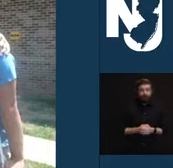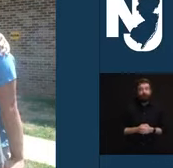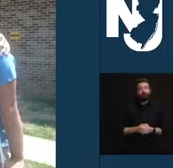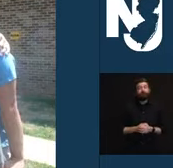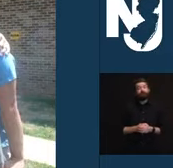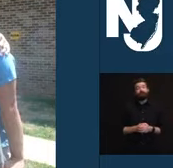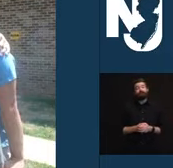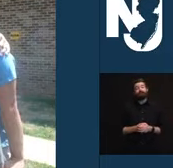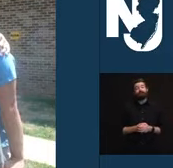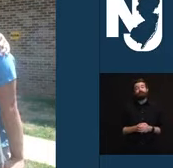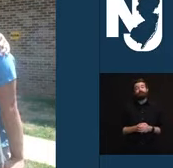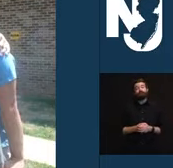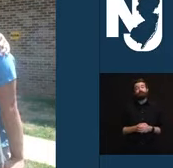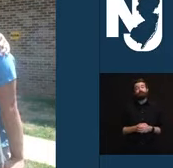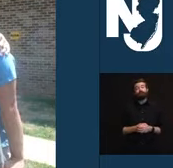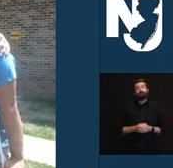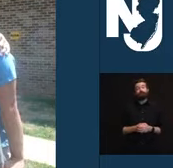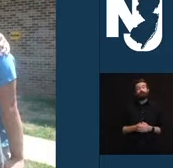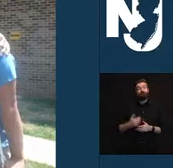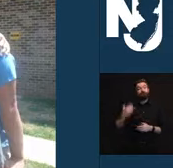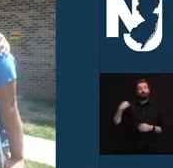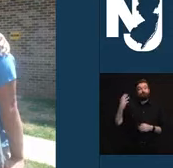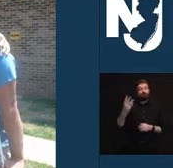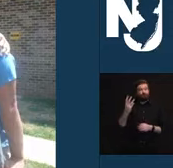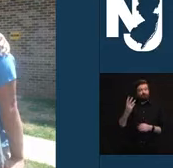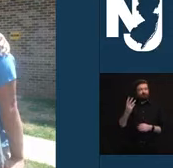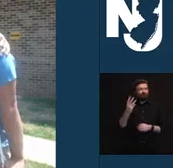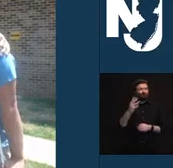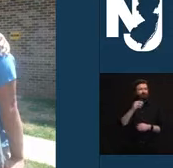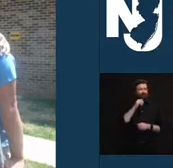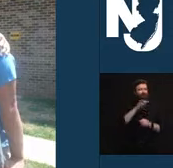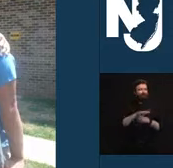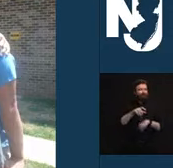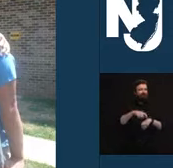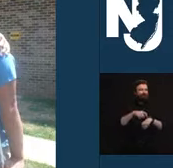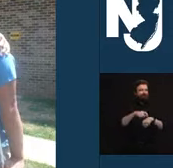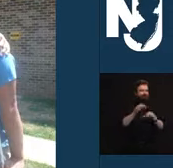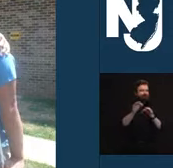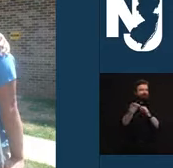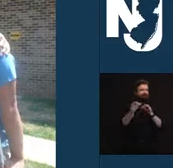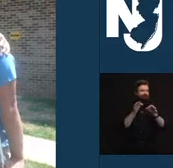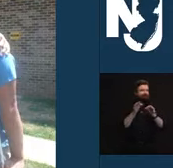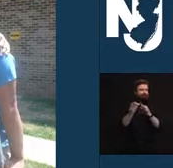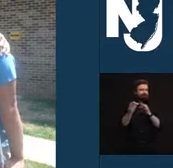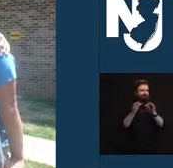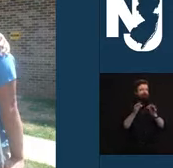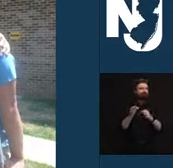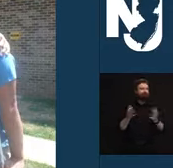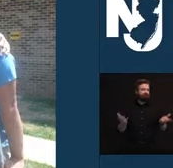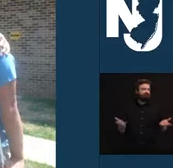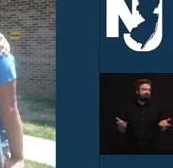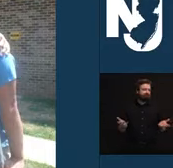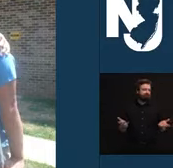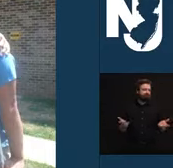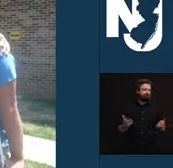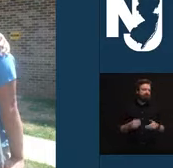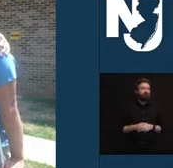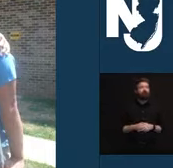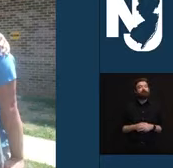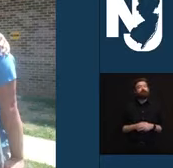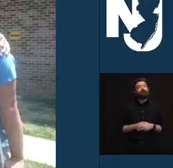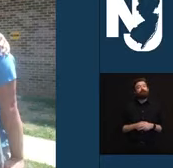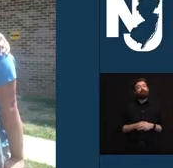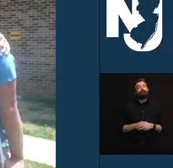on Wednesday. And more importantly, it says so much about the tremendous family that is the New Jersey State